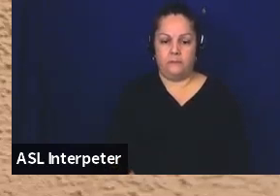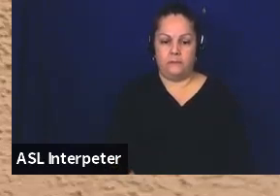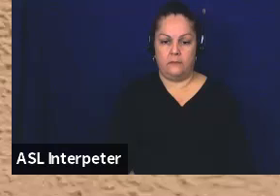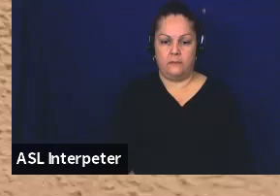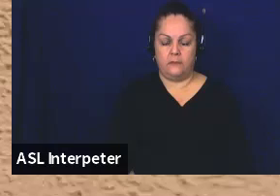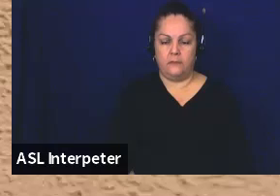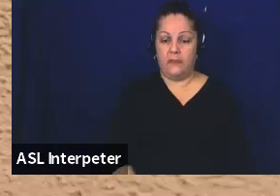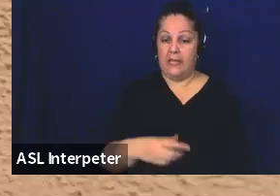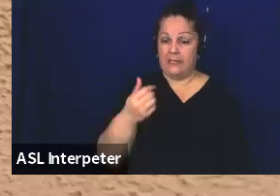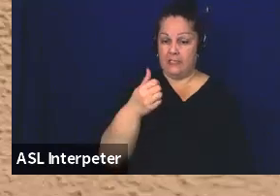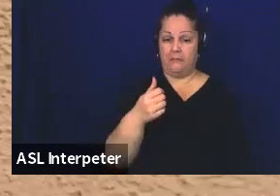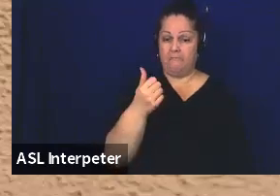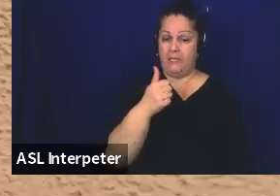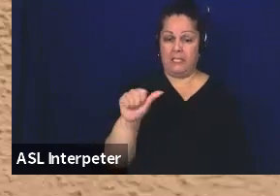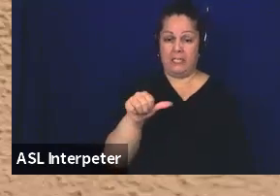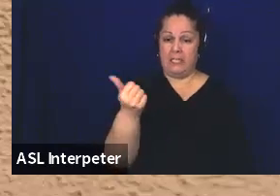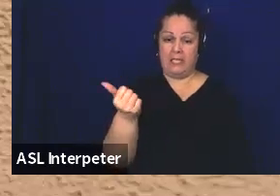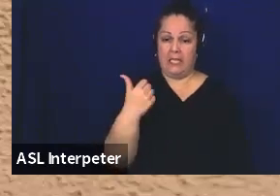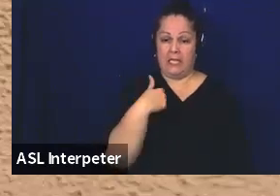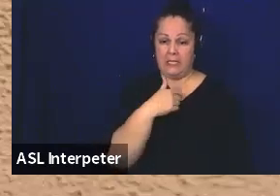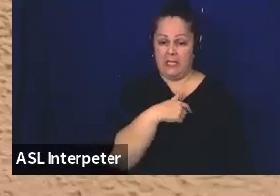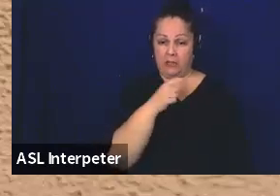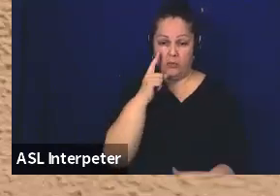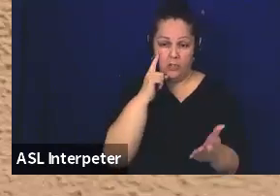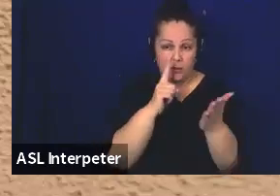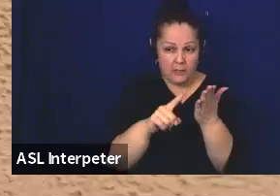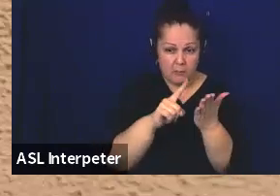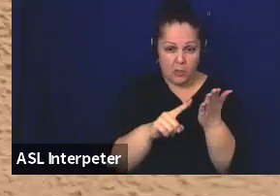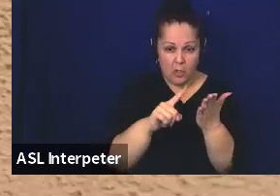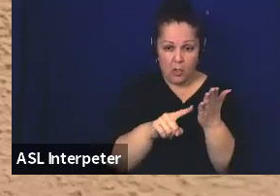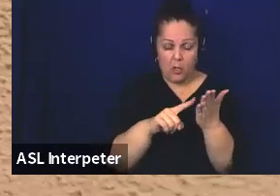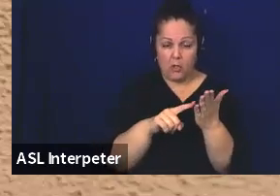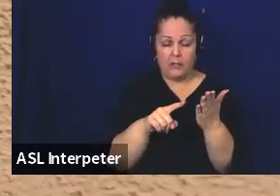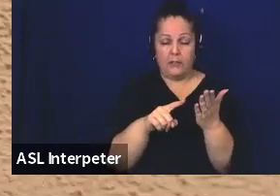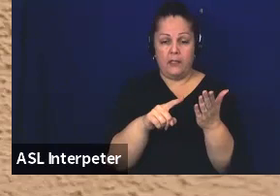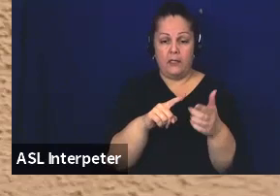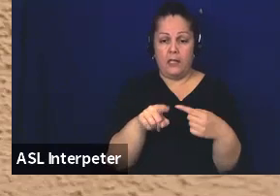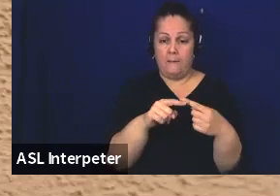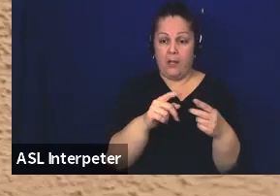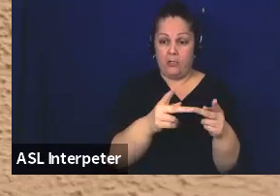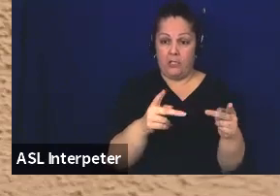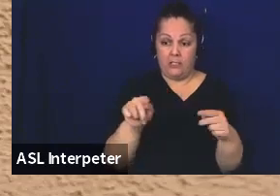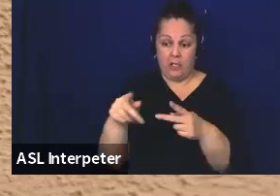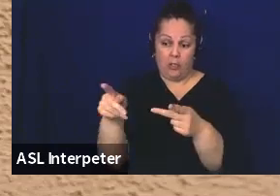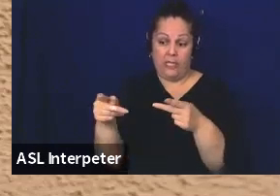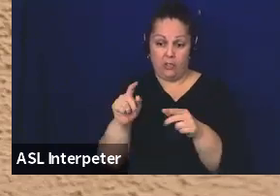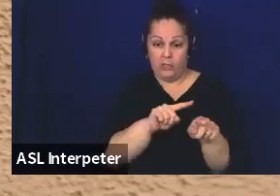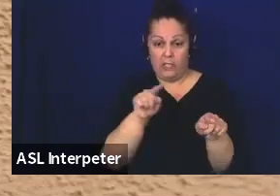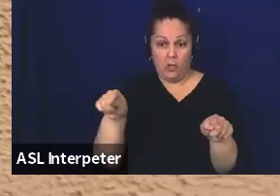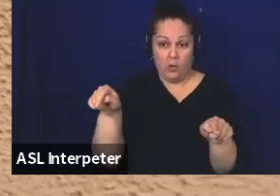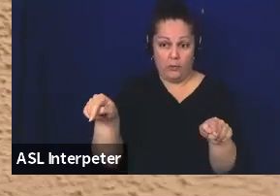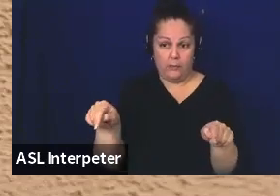Is there anything else that we should be exploring when it comes to the location that they're going?